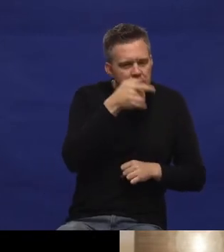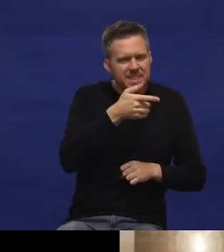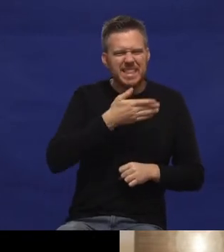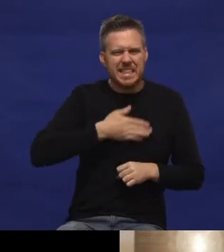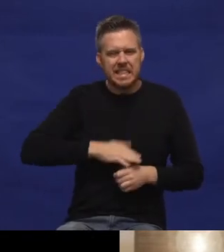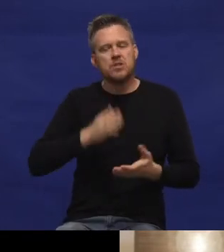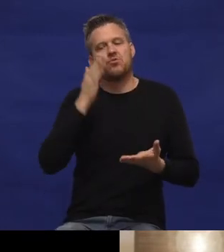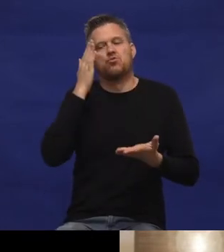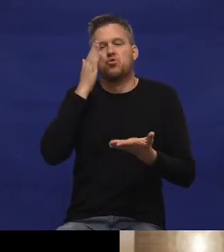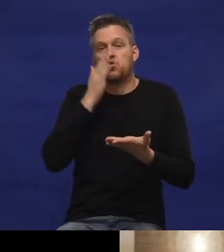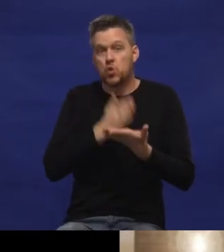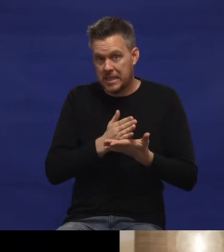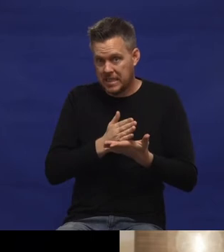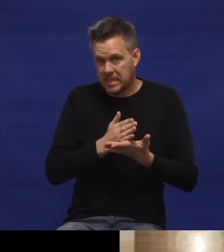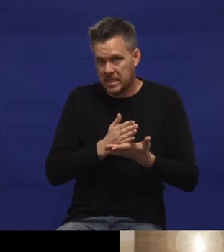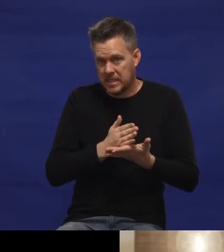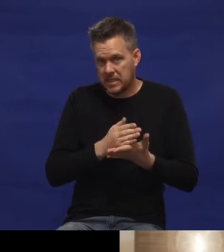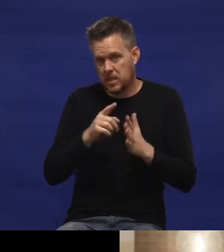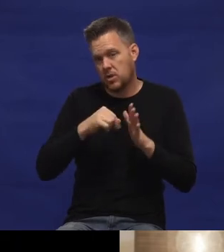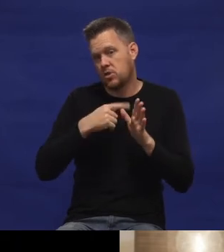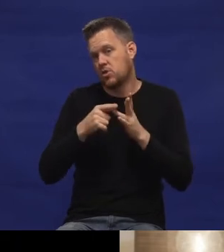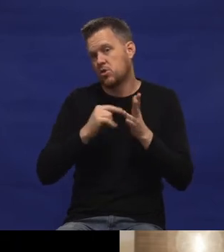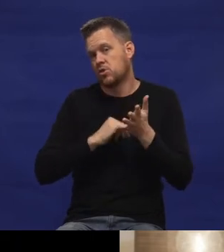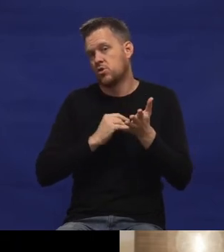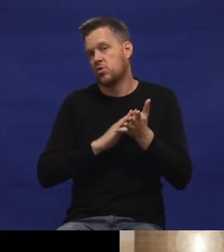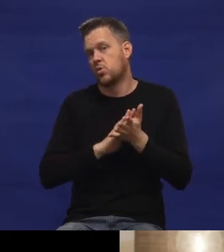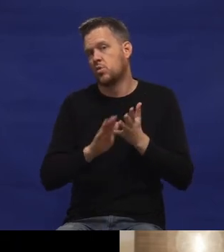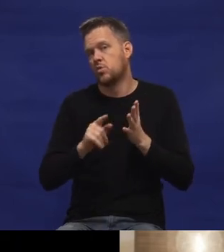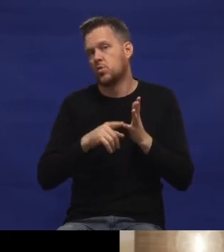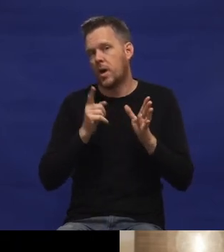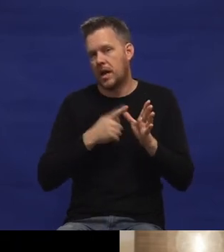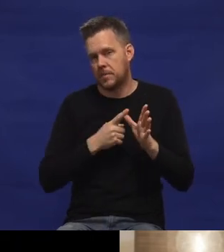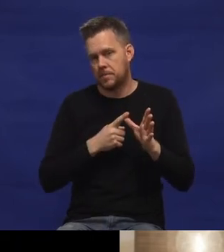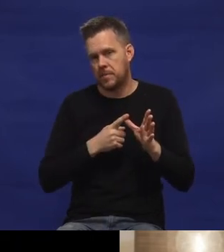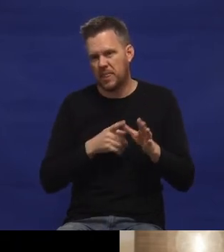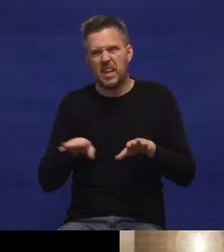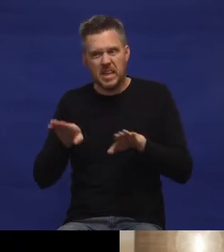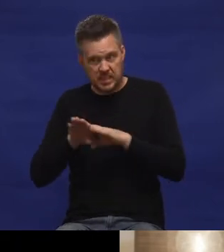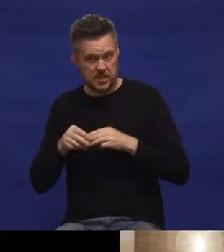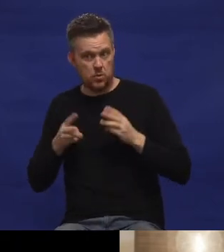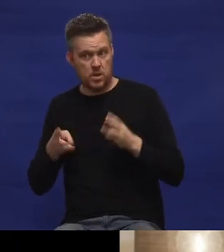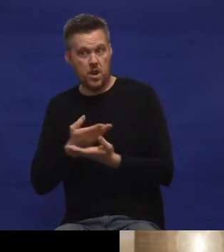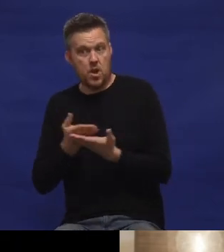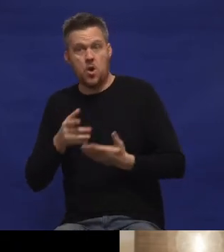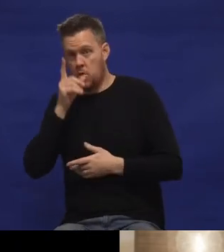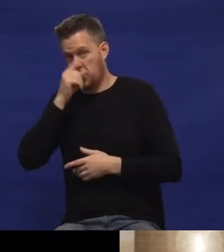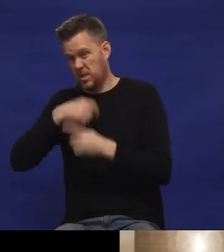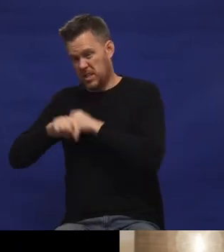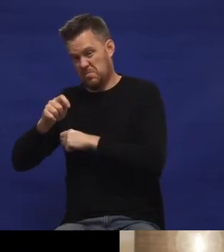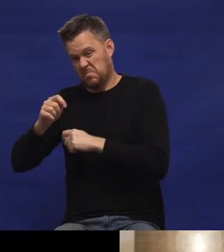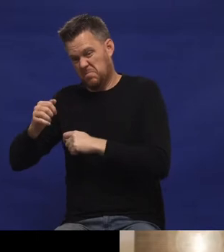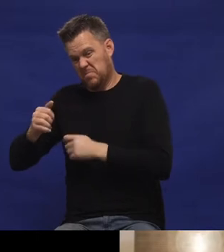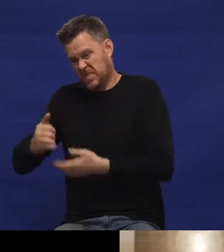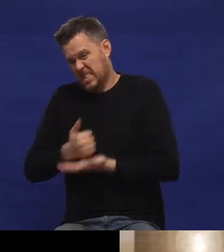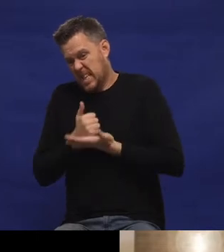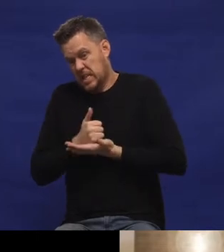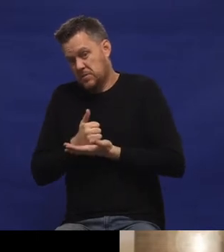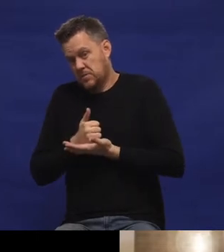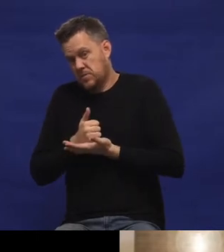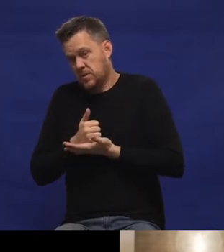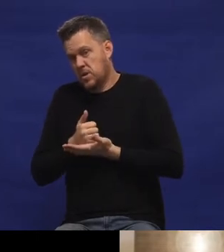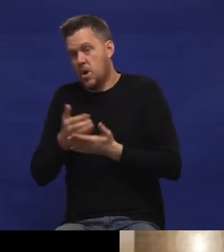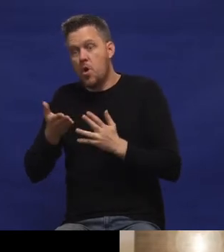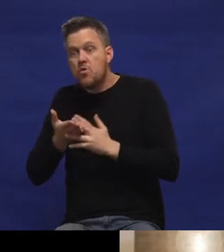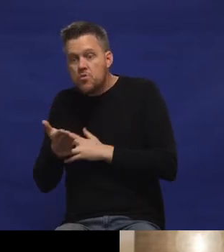trust. And in the same way, the only way that we get to be saved is if we enter into a covenant of our own with Yeshua